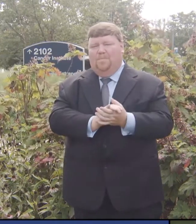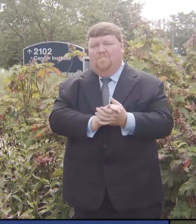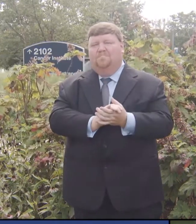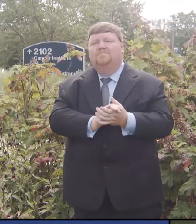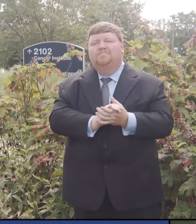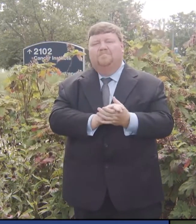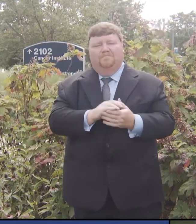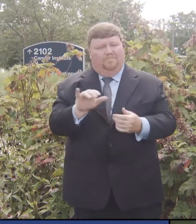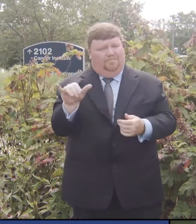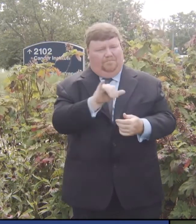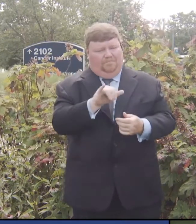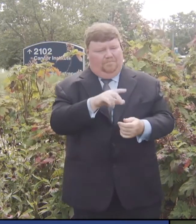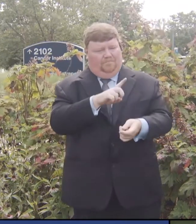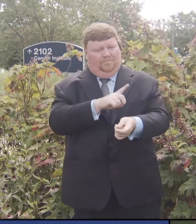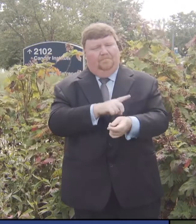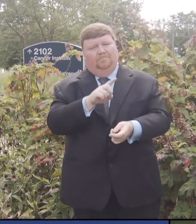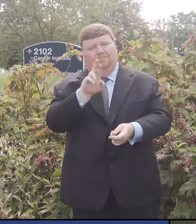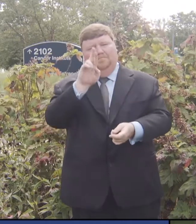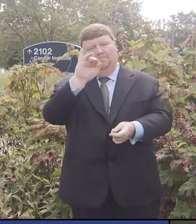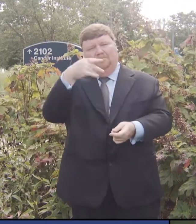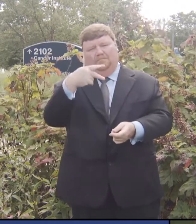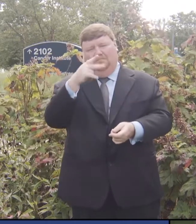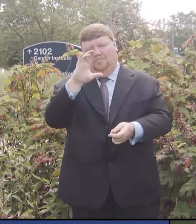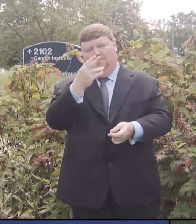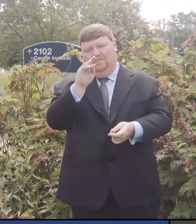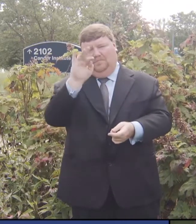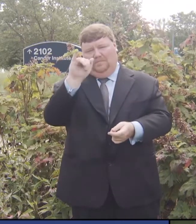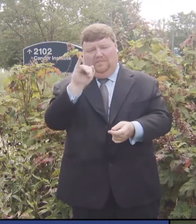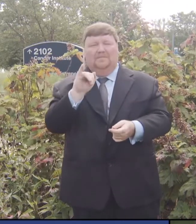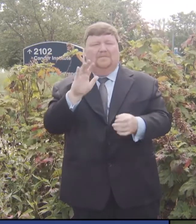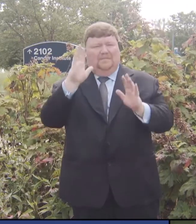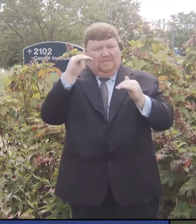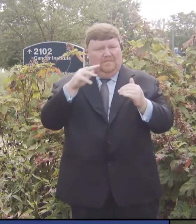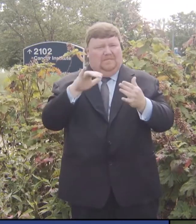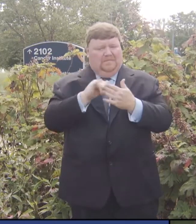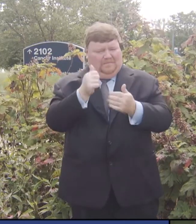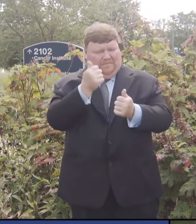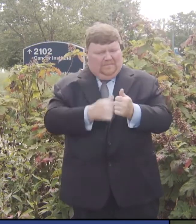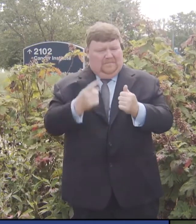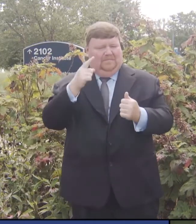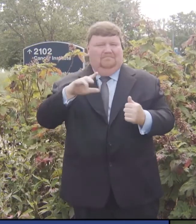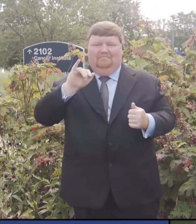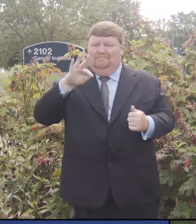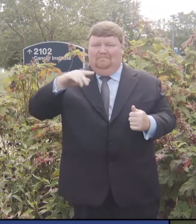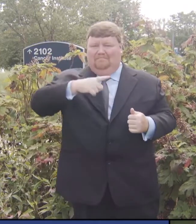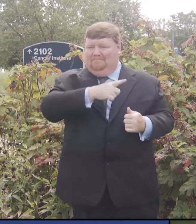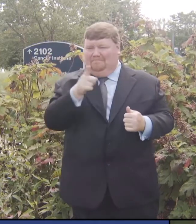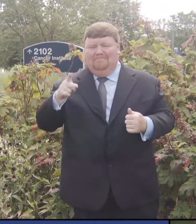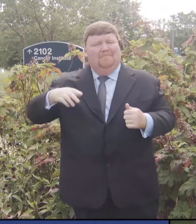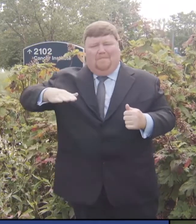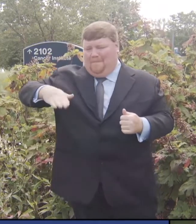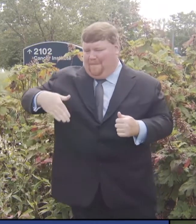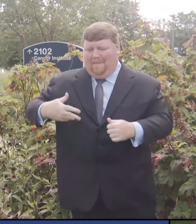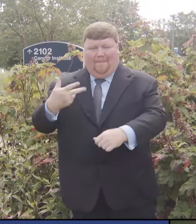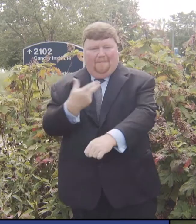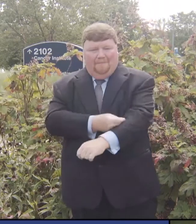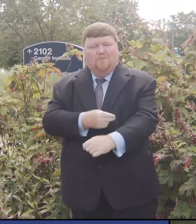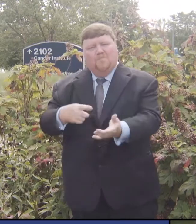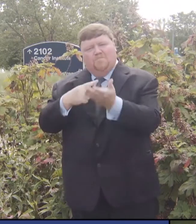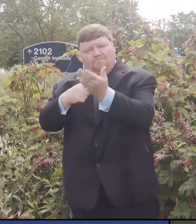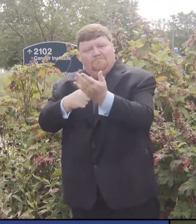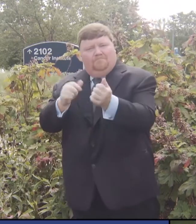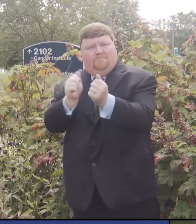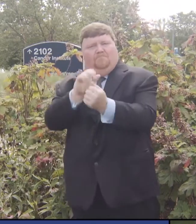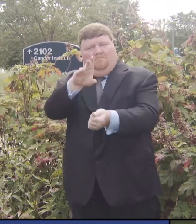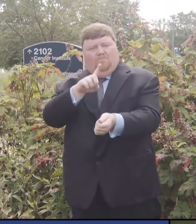Like Dr. Rapinski, my hope is that this data encourages everyone who has not yet been vaccinated to speak to their